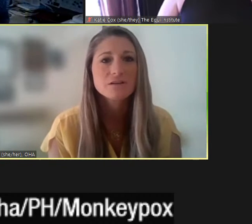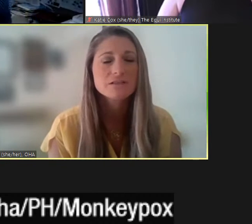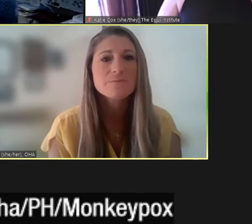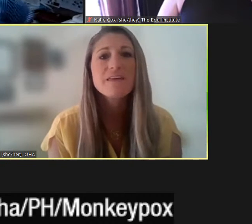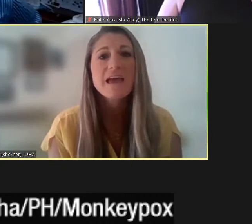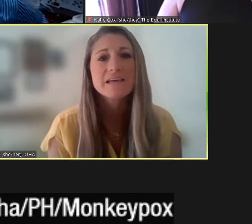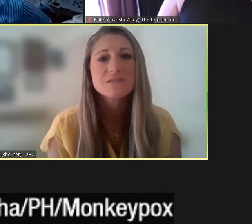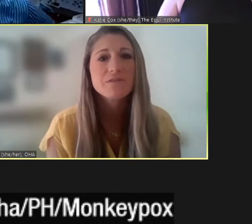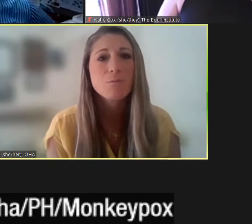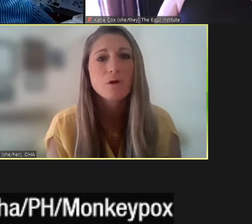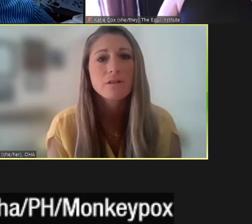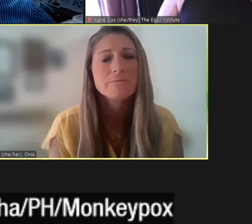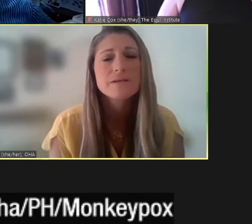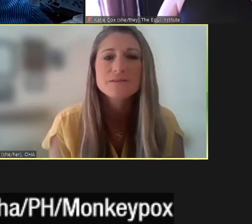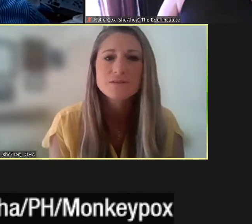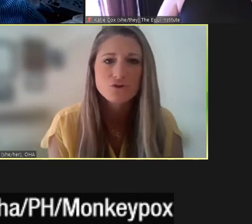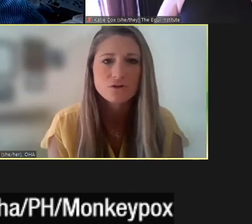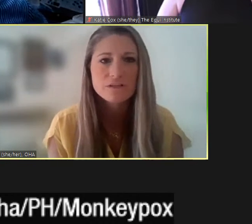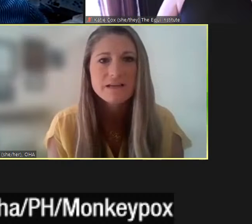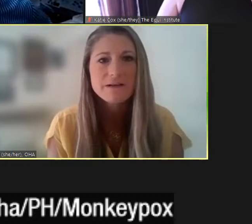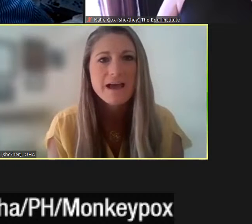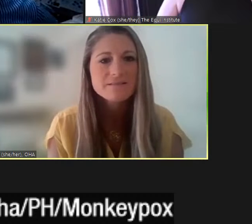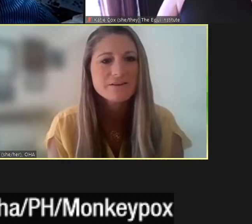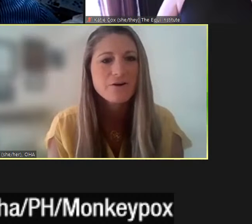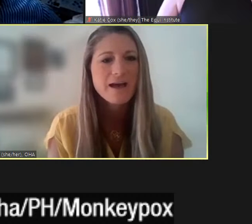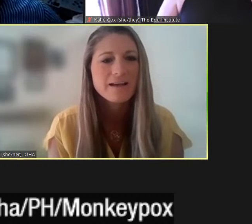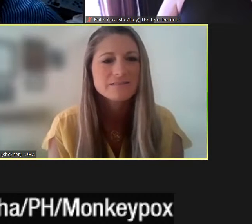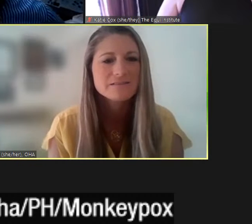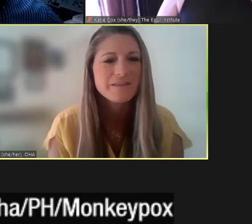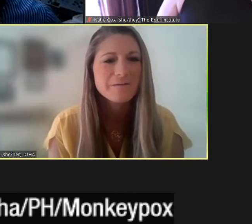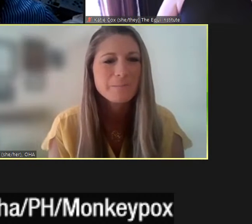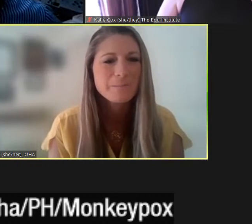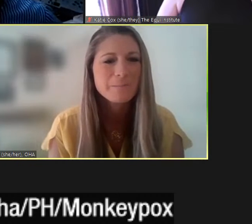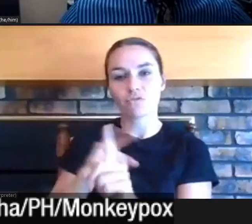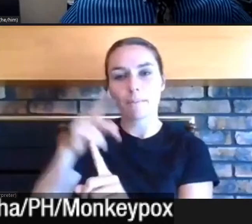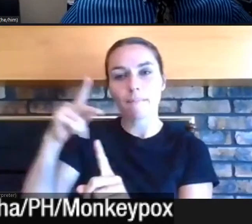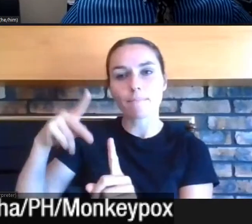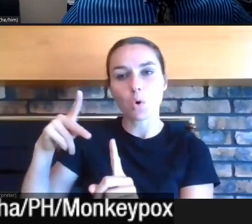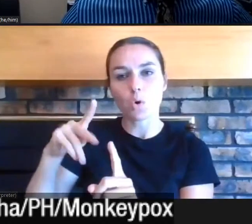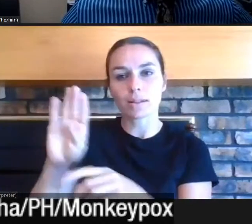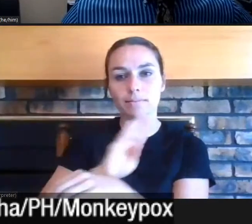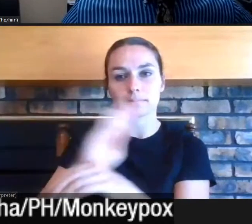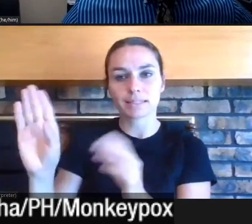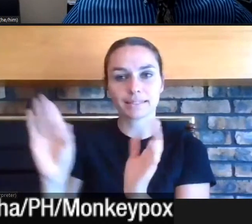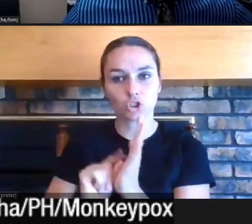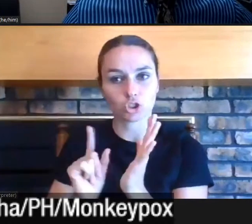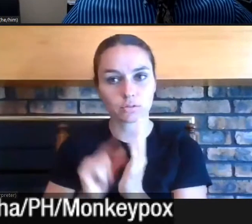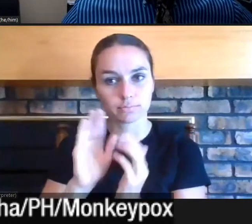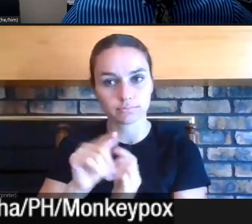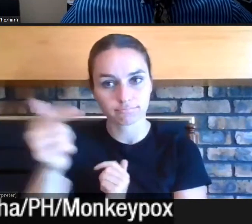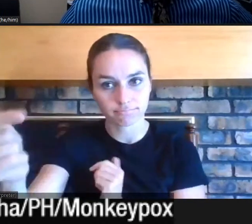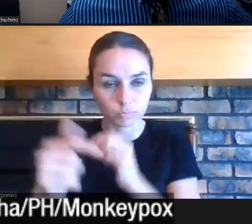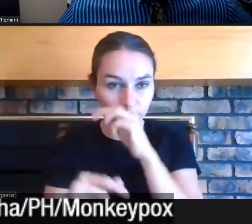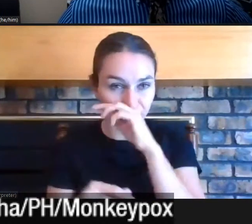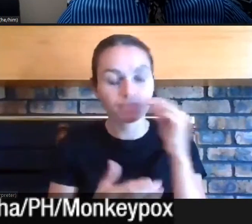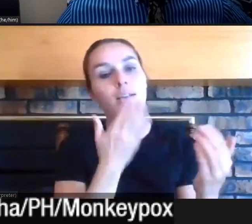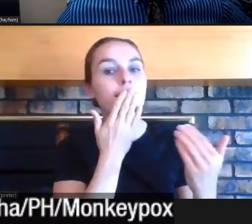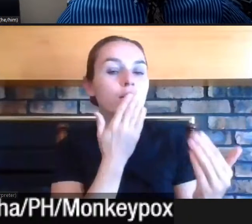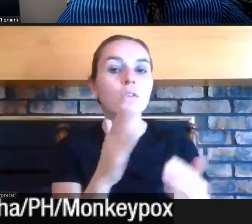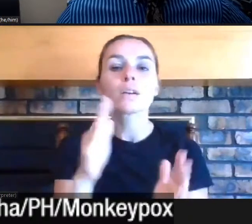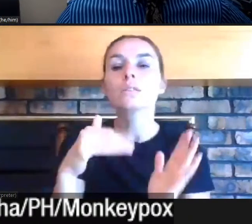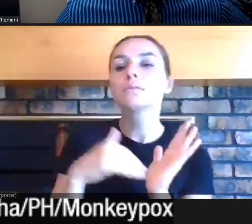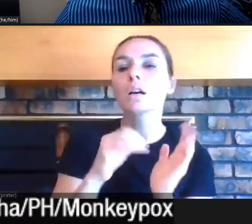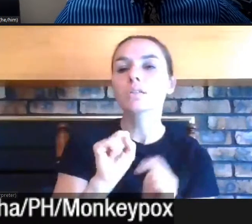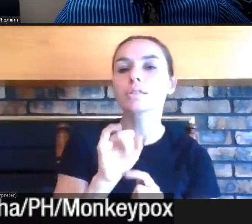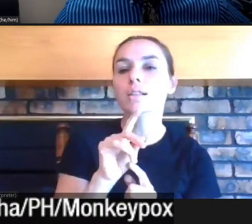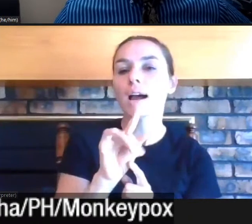question. Elizabeth Hayes with Portland Business Journal is up next. Go ahead, Elizabeth. Thanks. Dr. Sidelinger, I was wondering if you could just